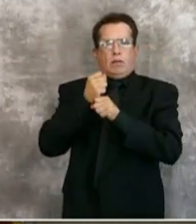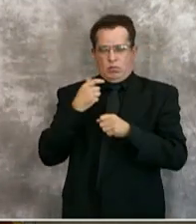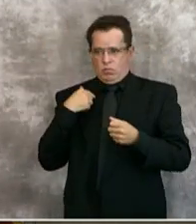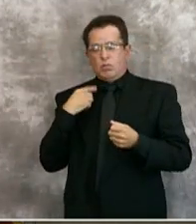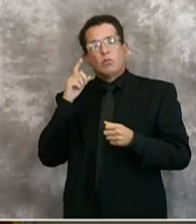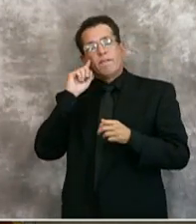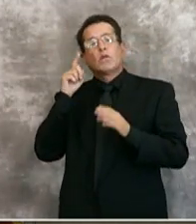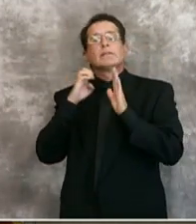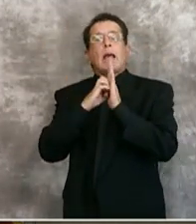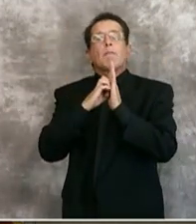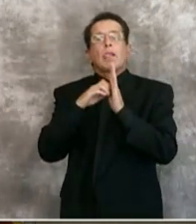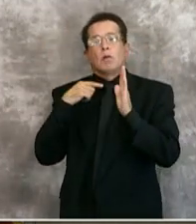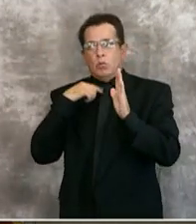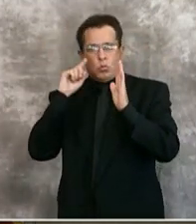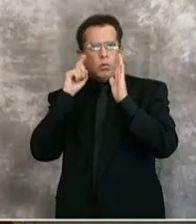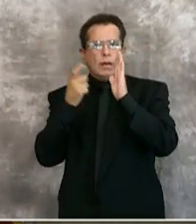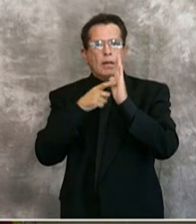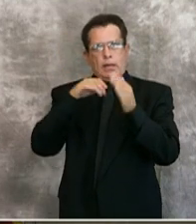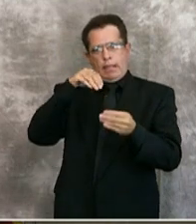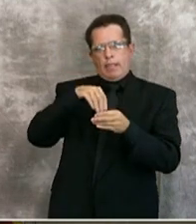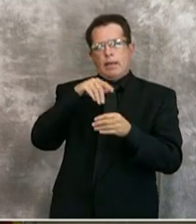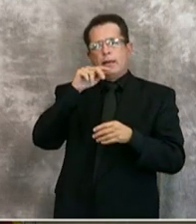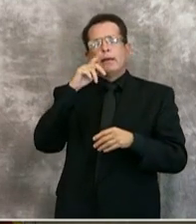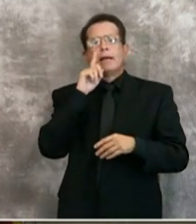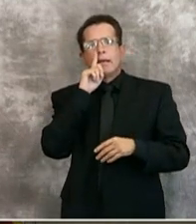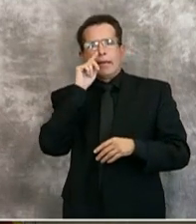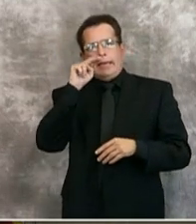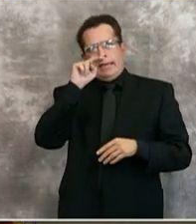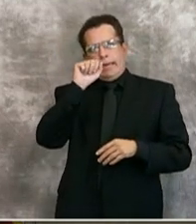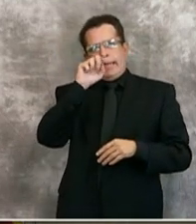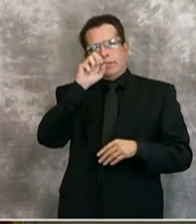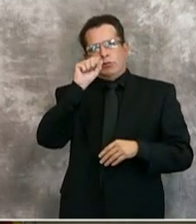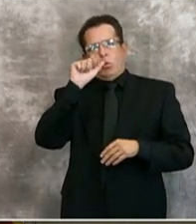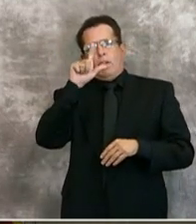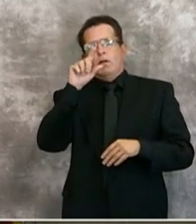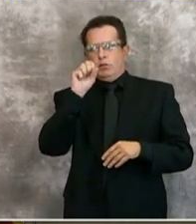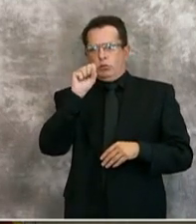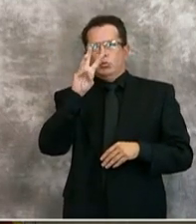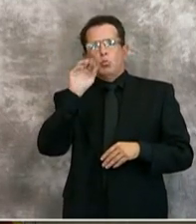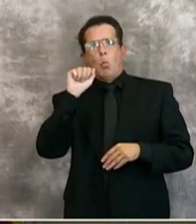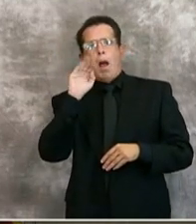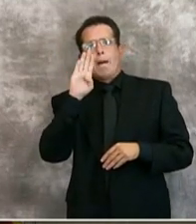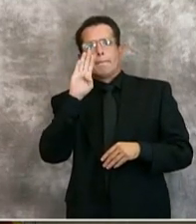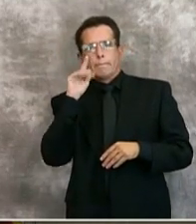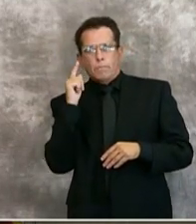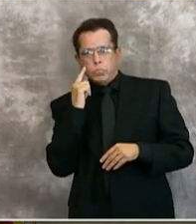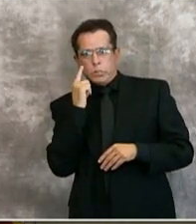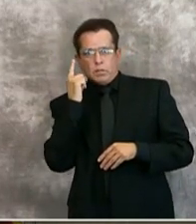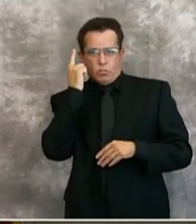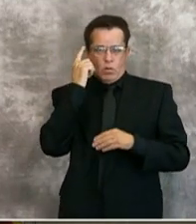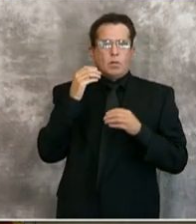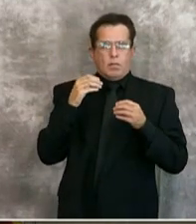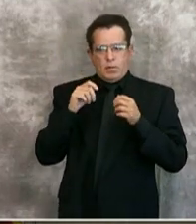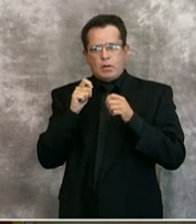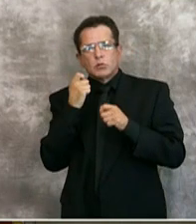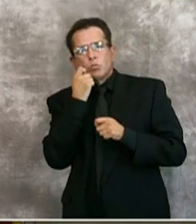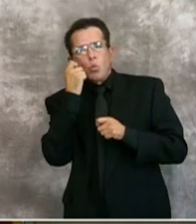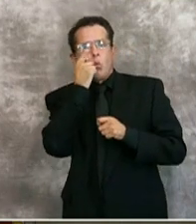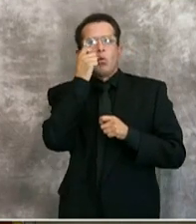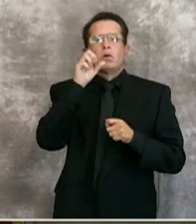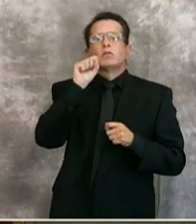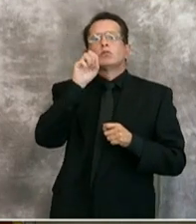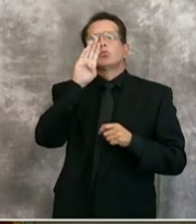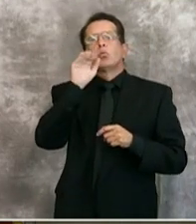recognize that not only is an anterior nasal swab, a swab that goes in the lower part of the nose, more comfortable for the individual for